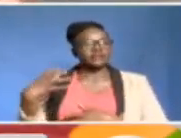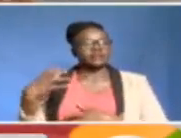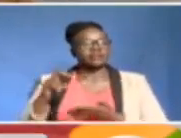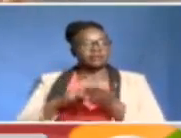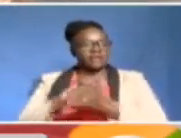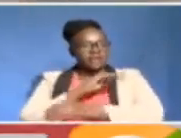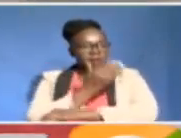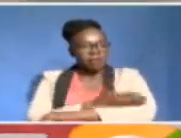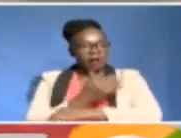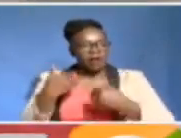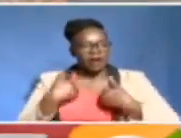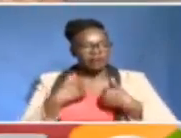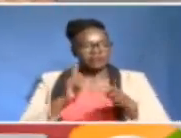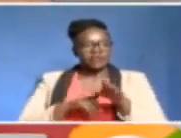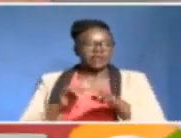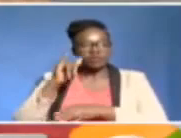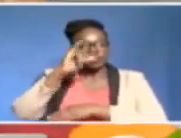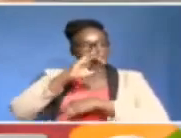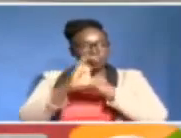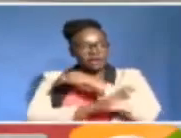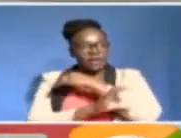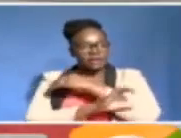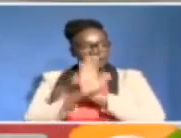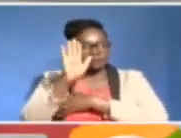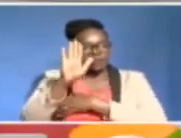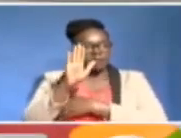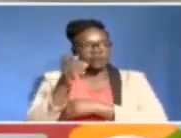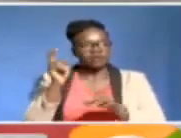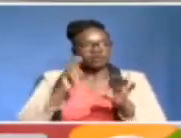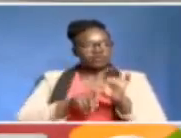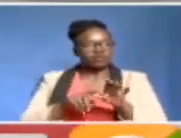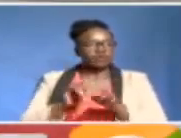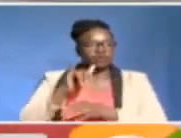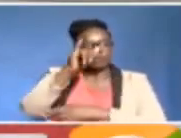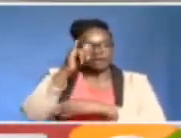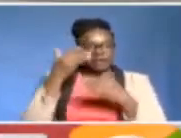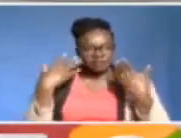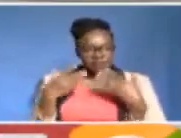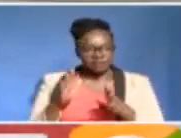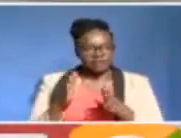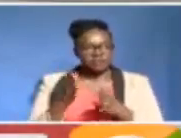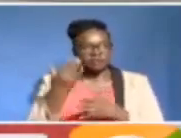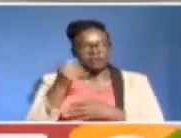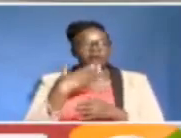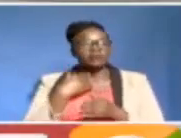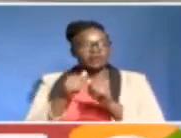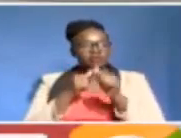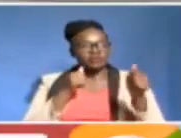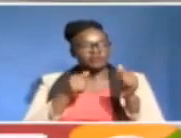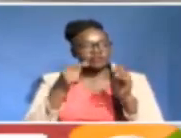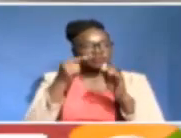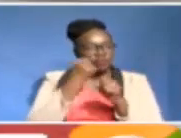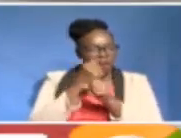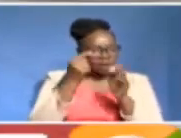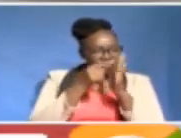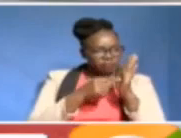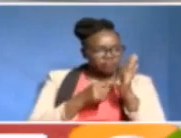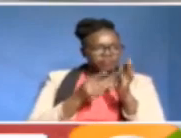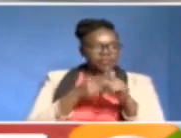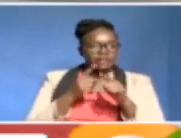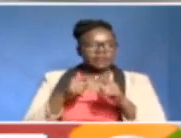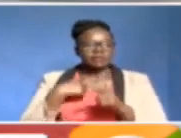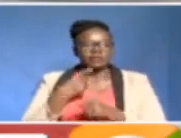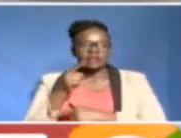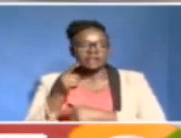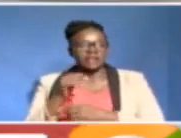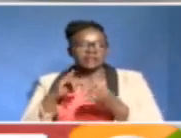someone else's country. You have already boarded a flight. So how do you want to deny doing maybe one or two things that they want? So it was, I just say it was grace. After